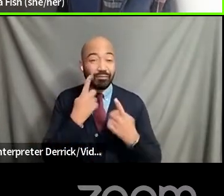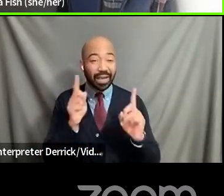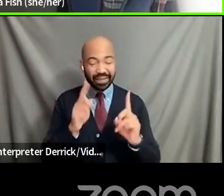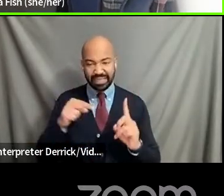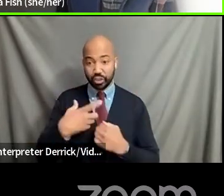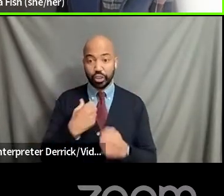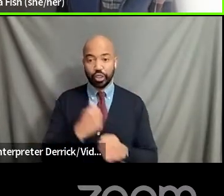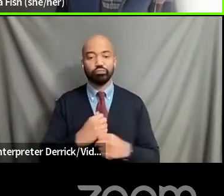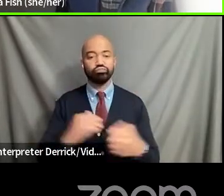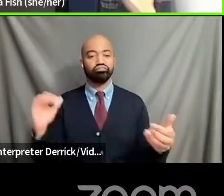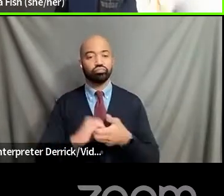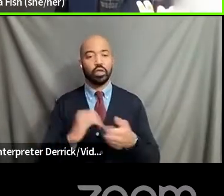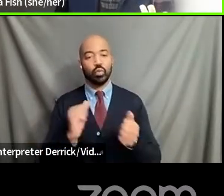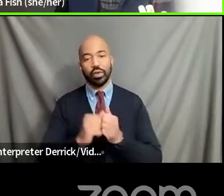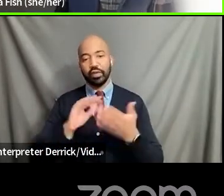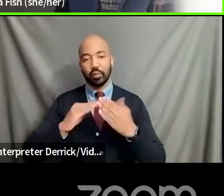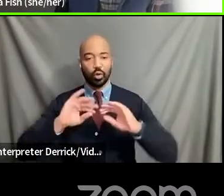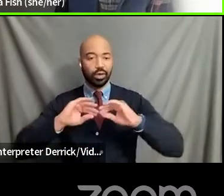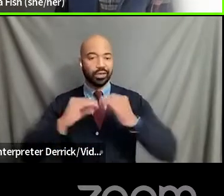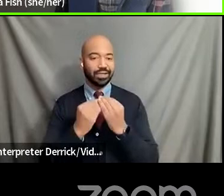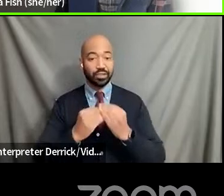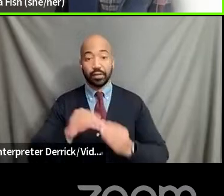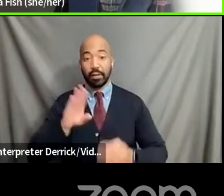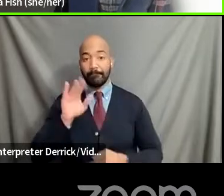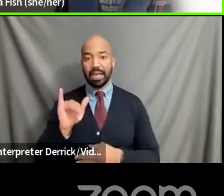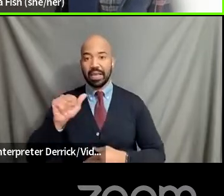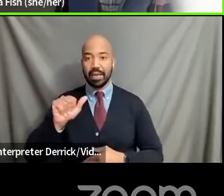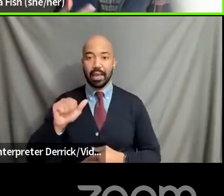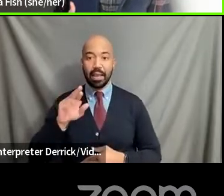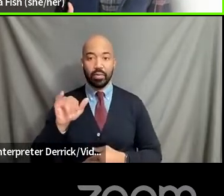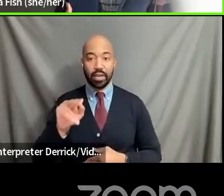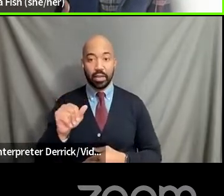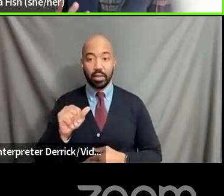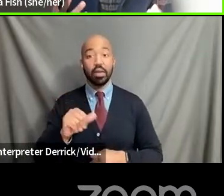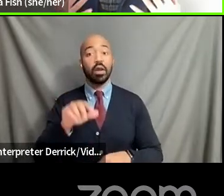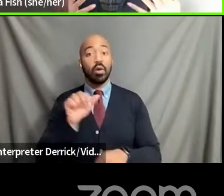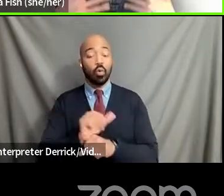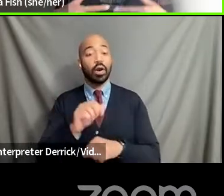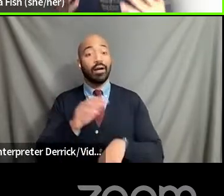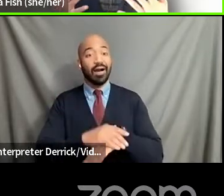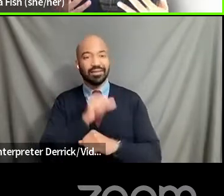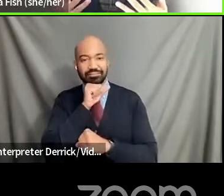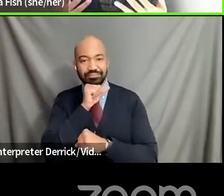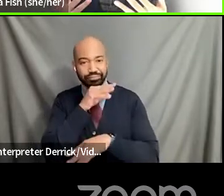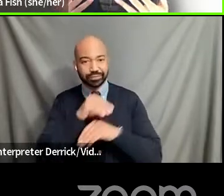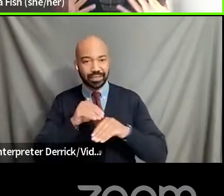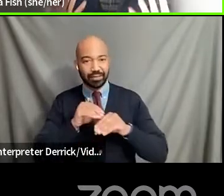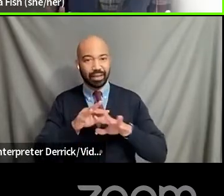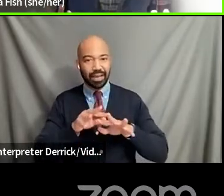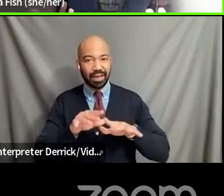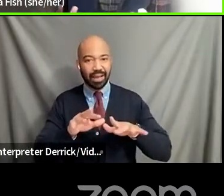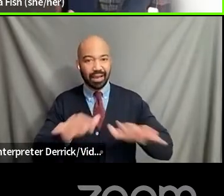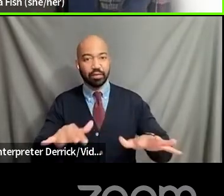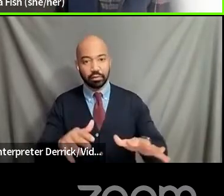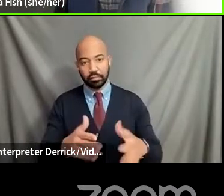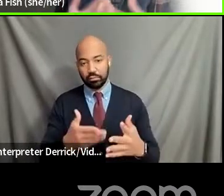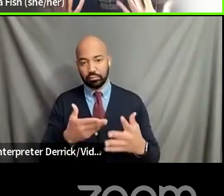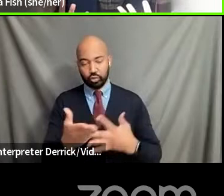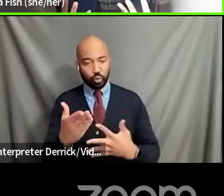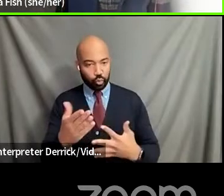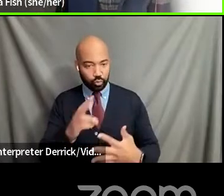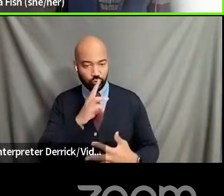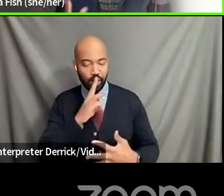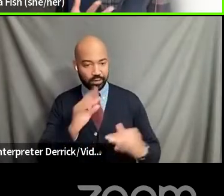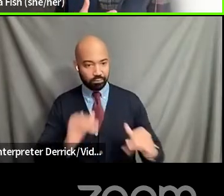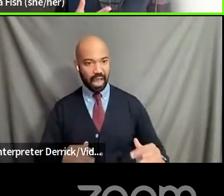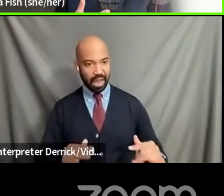a community organization in the Bay Area that works on contaminants that are being remobilized due to sea level rise. And so I'm